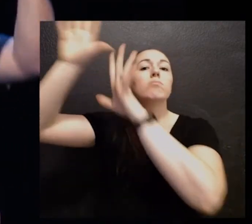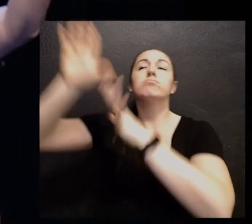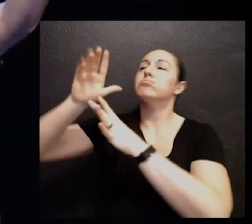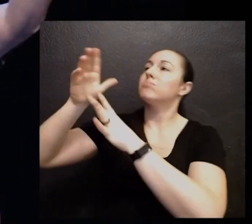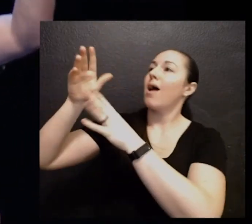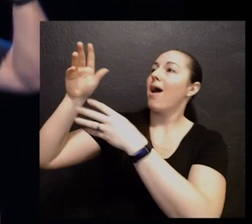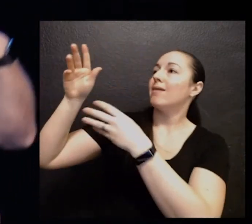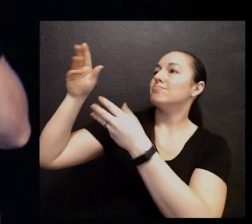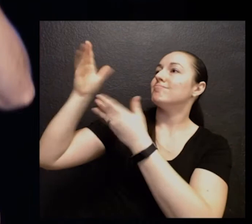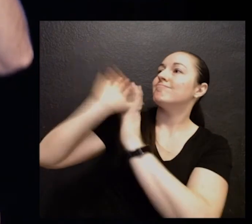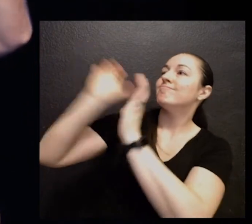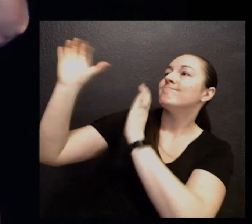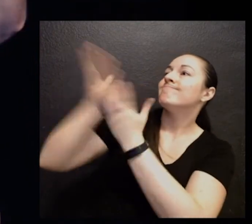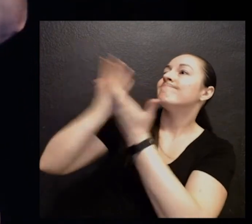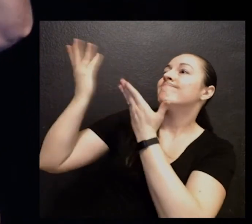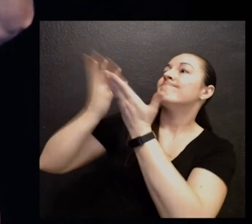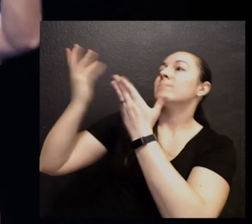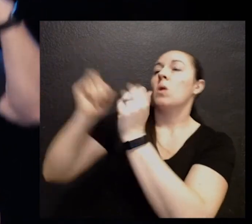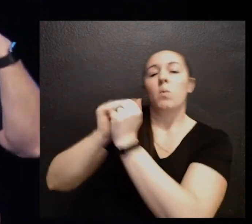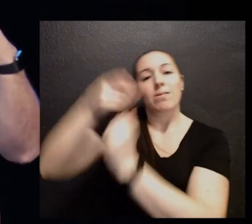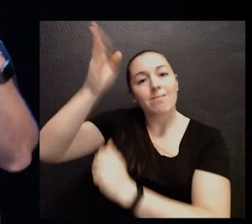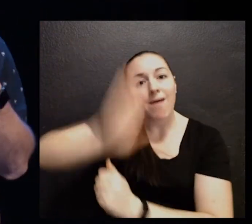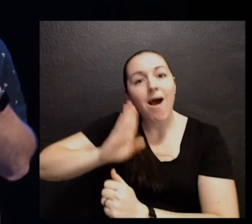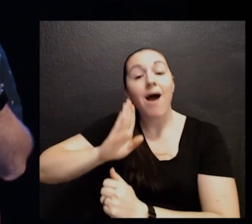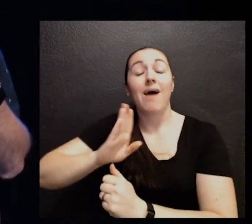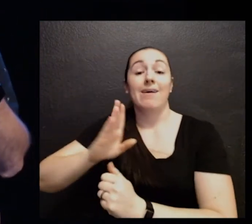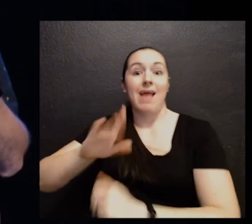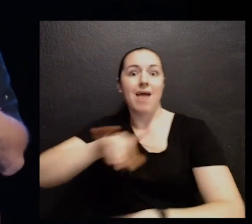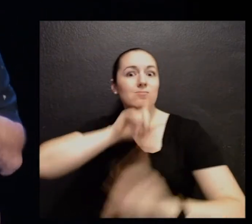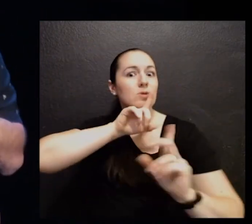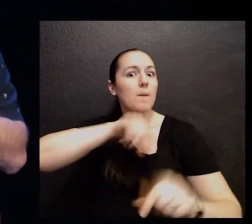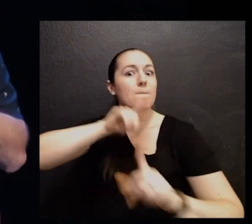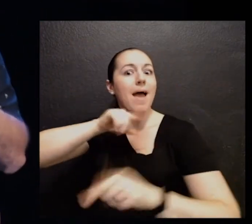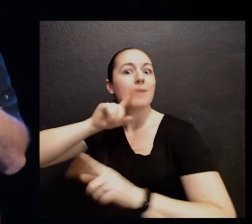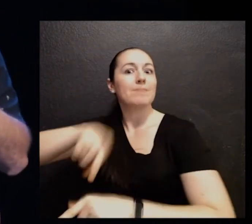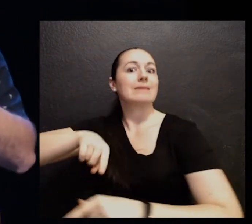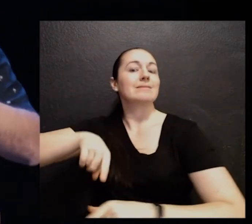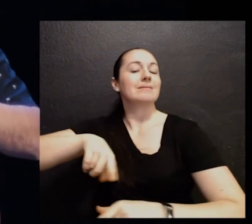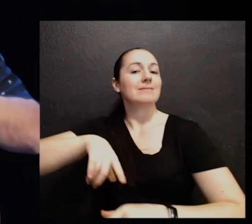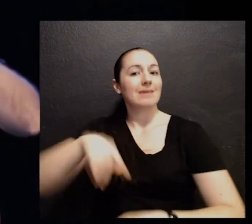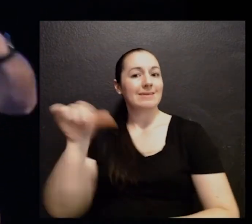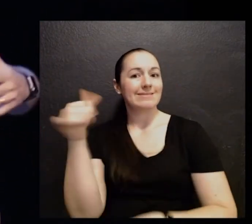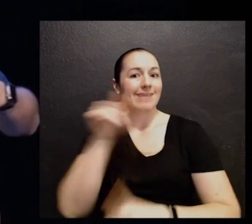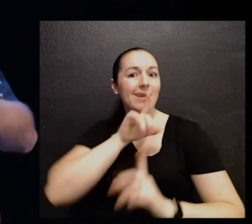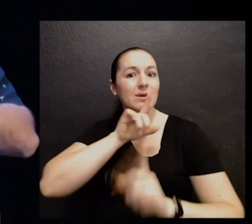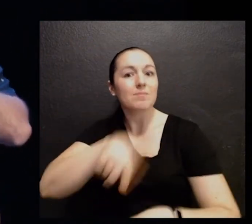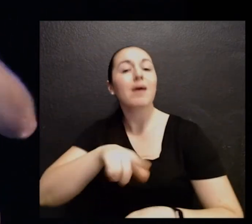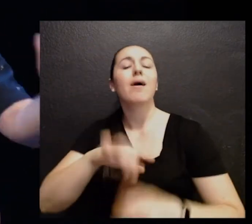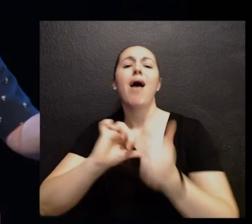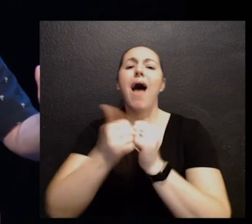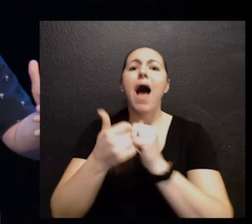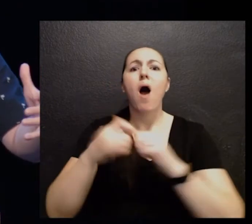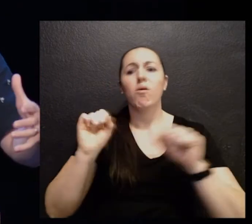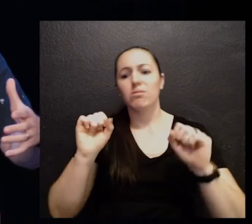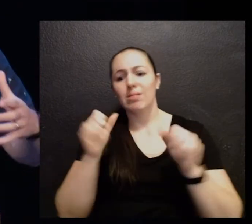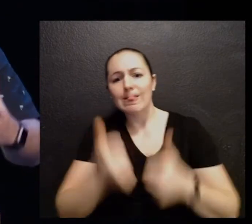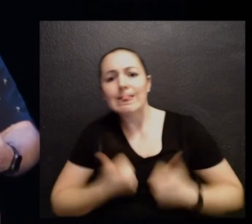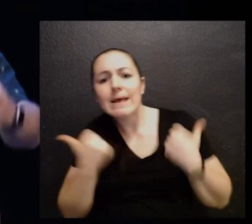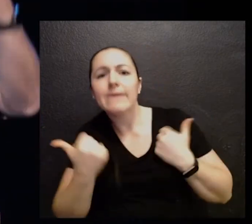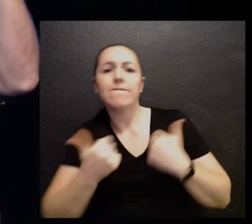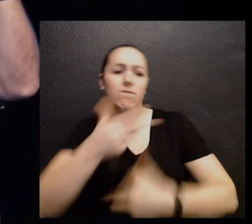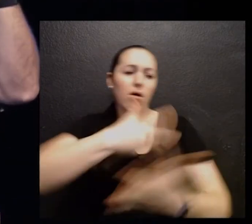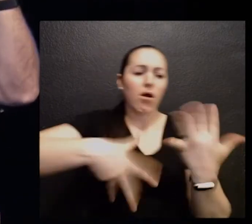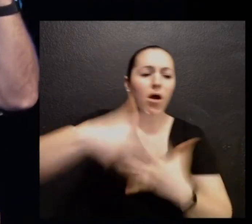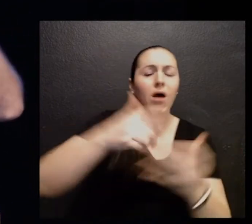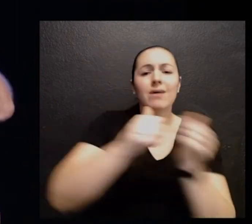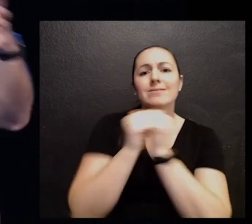these instructions and teachings and commandments to Moses, commandments of how to live, how to treat one another, how